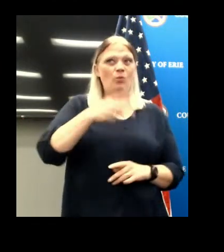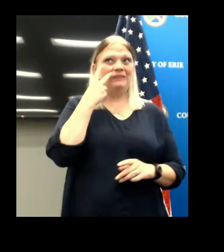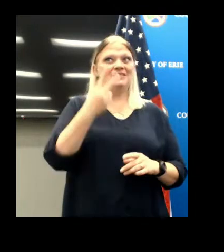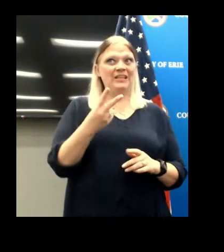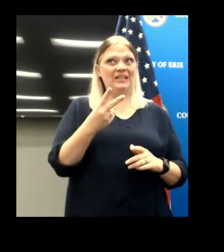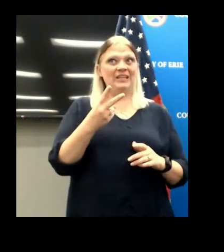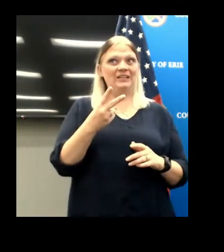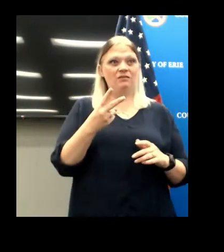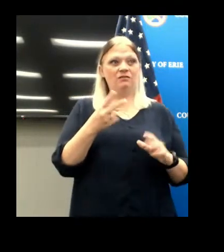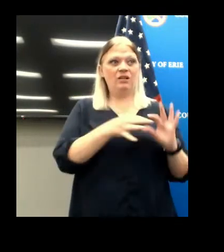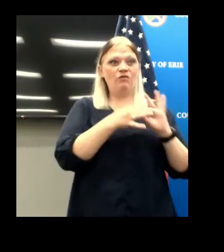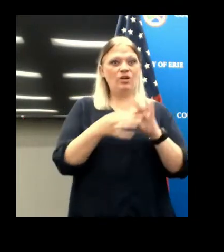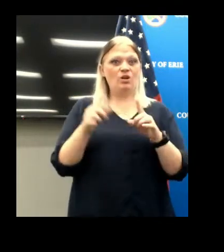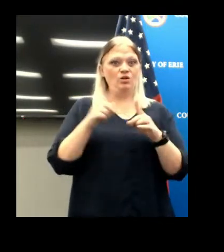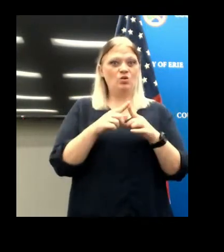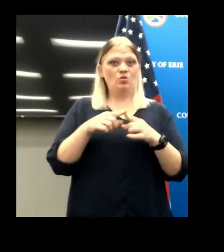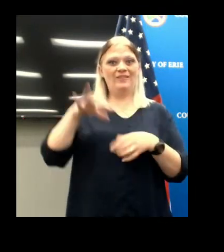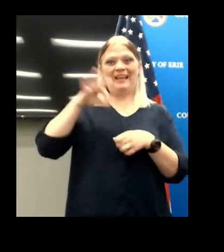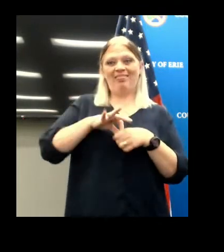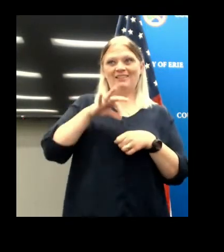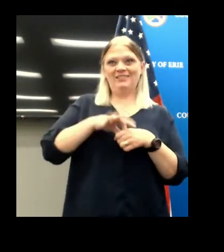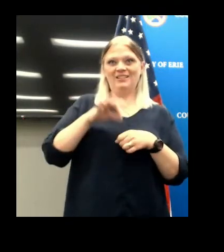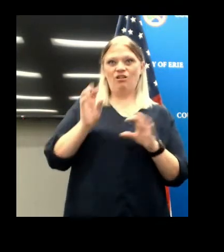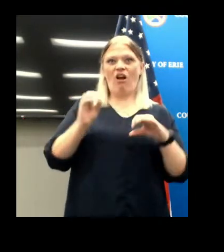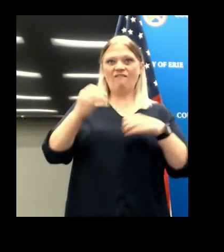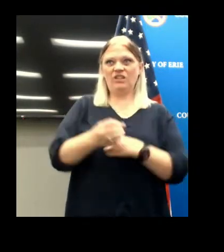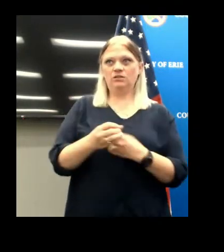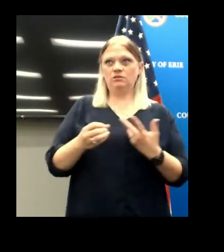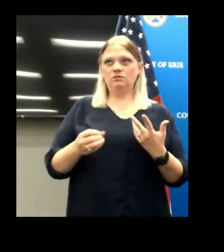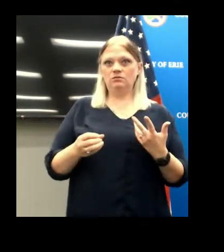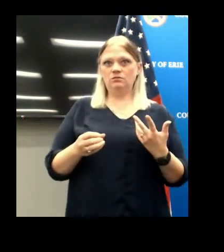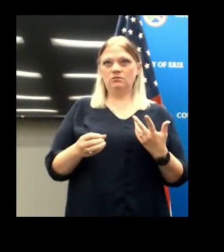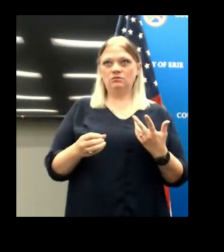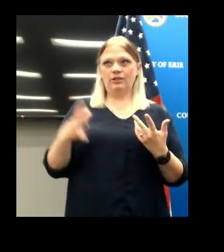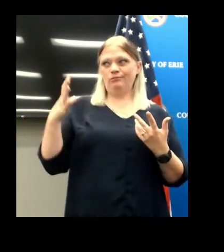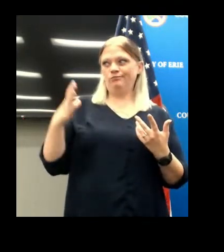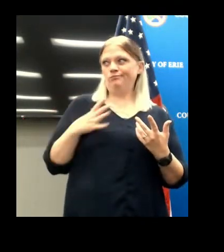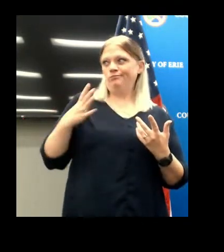to the elected offices, where they say, well, why won't